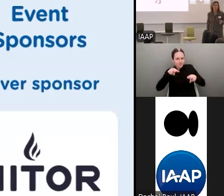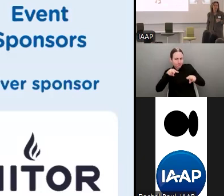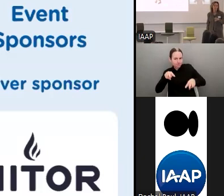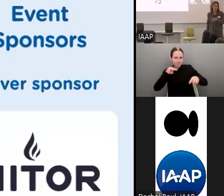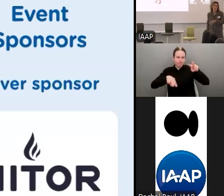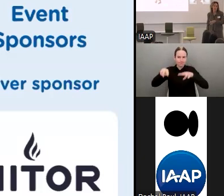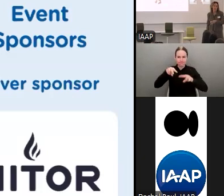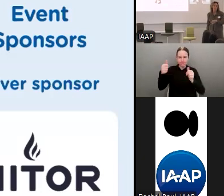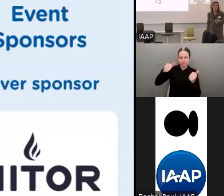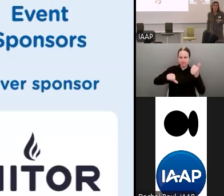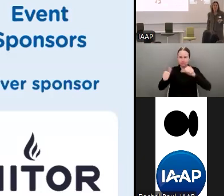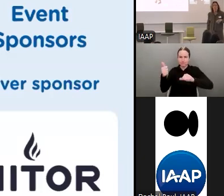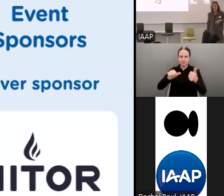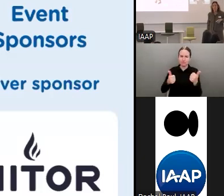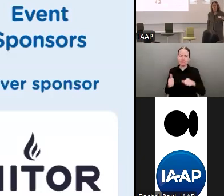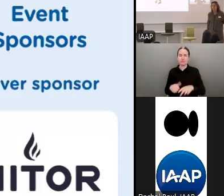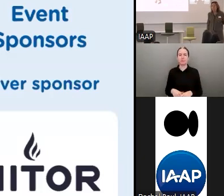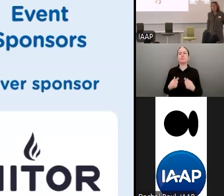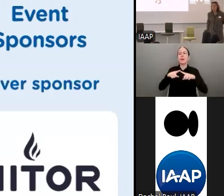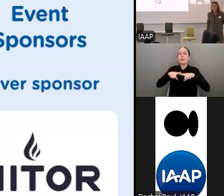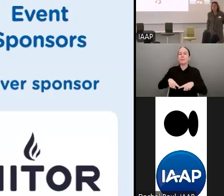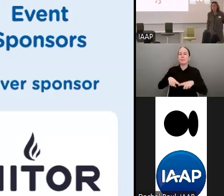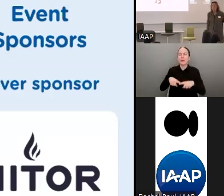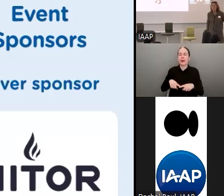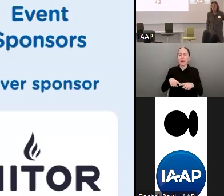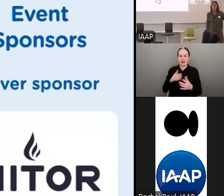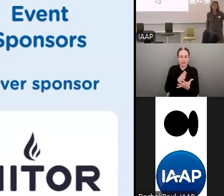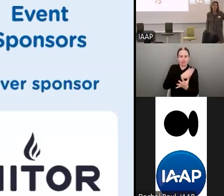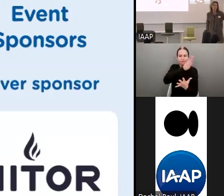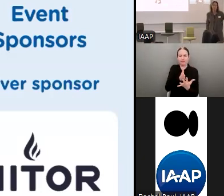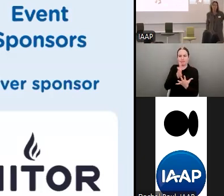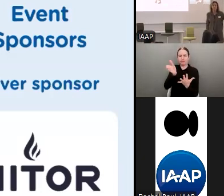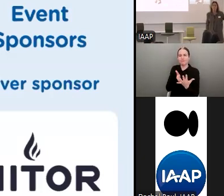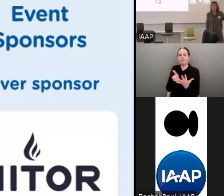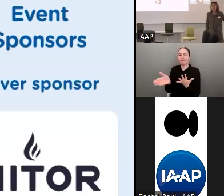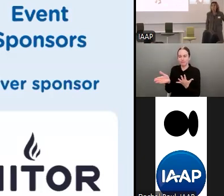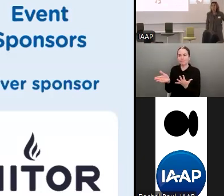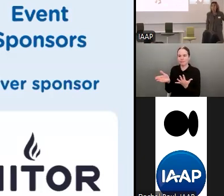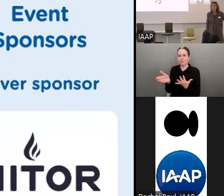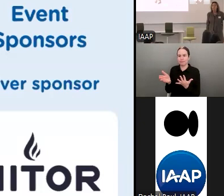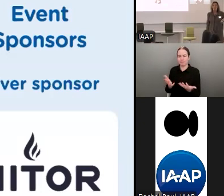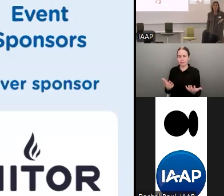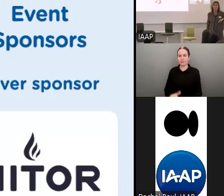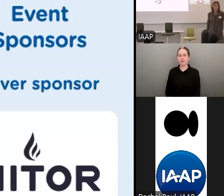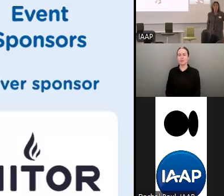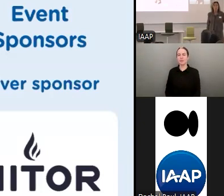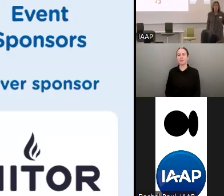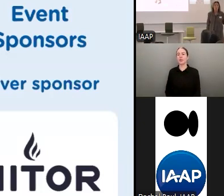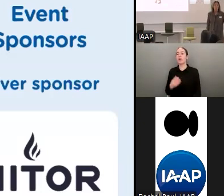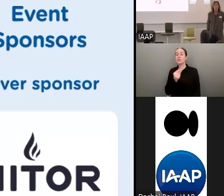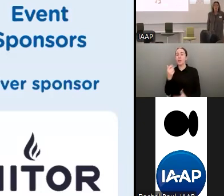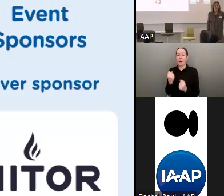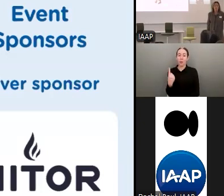depending on the sector. So if you compare with the Web Accessibility Directive, there most member states have one monitoring agency monitoring the whole